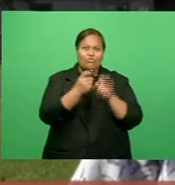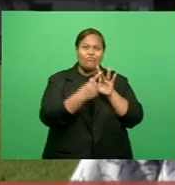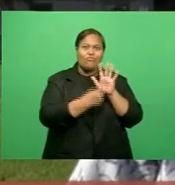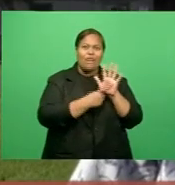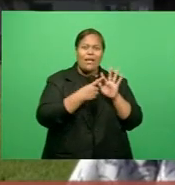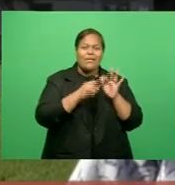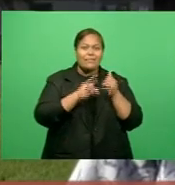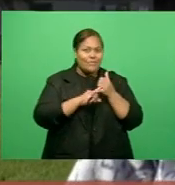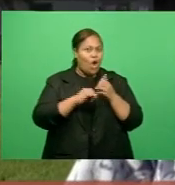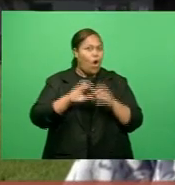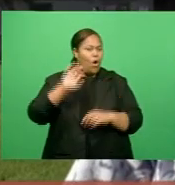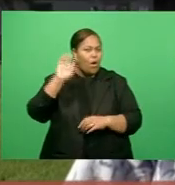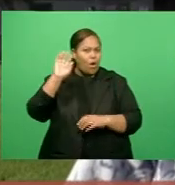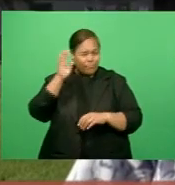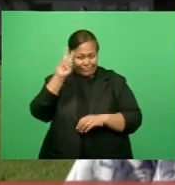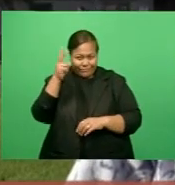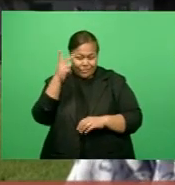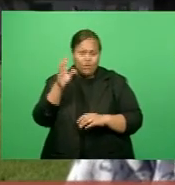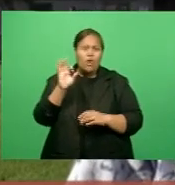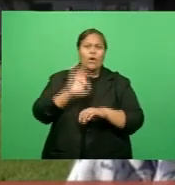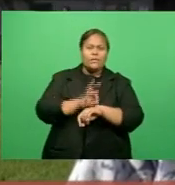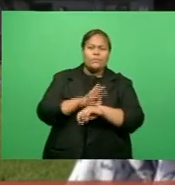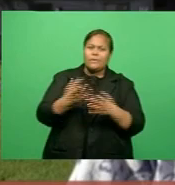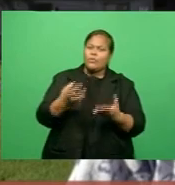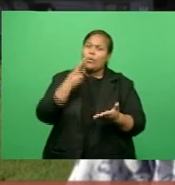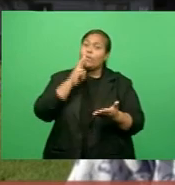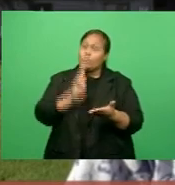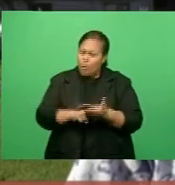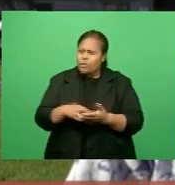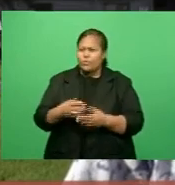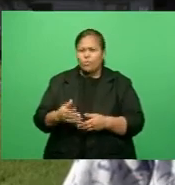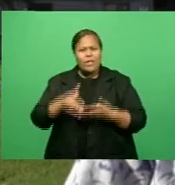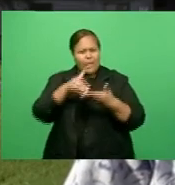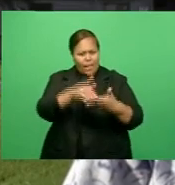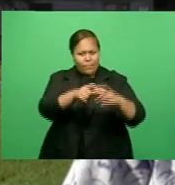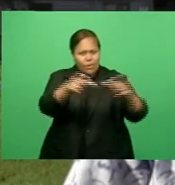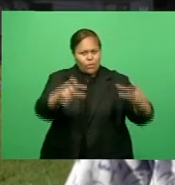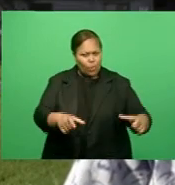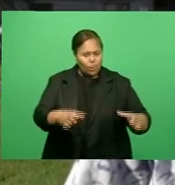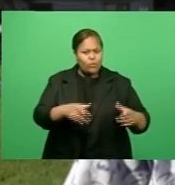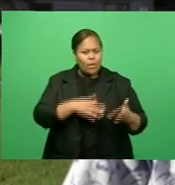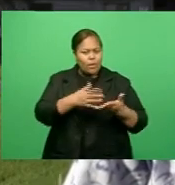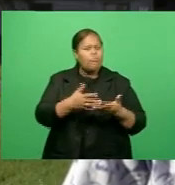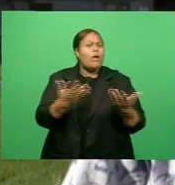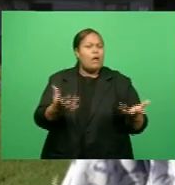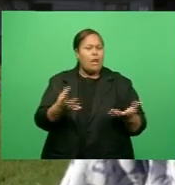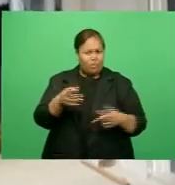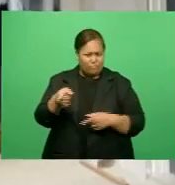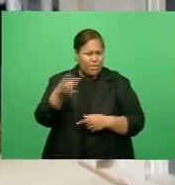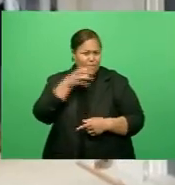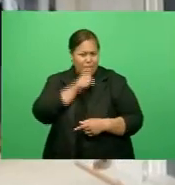also states the report should help in proceeding and determine whether Ndakai knew what he was doing at the time of the